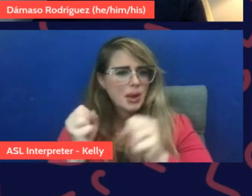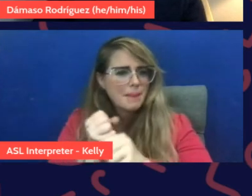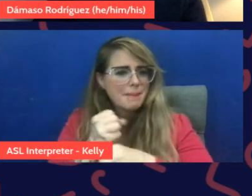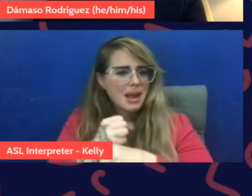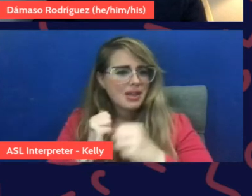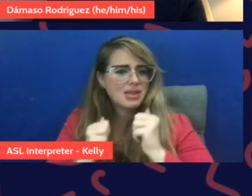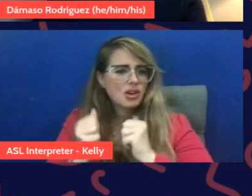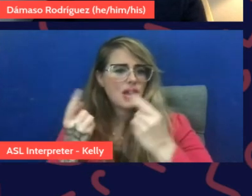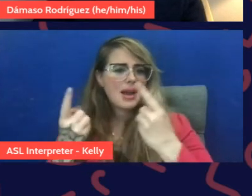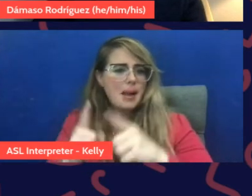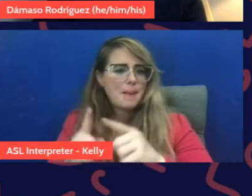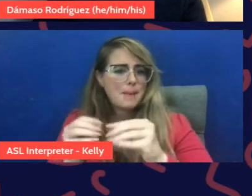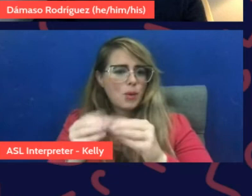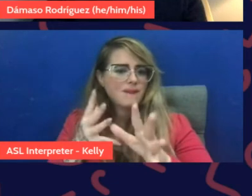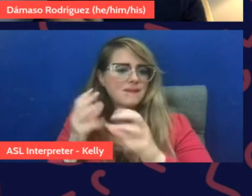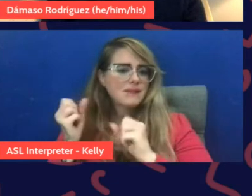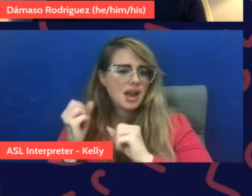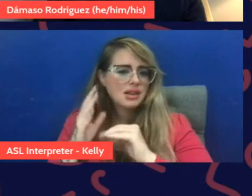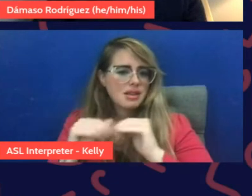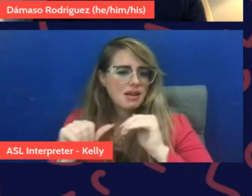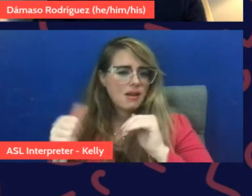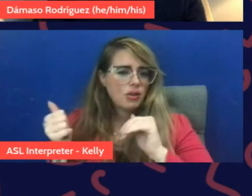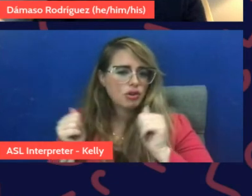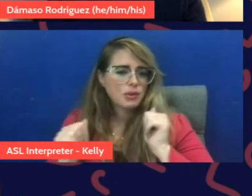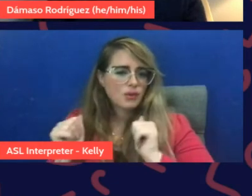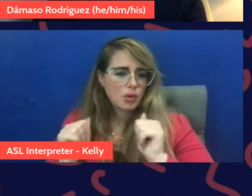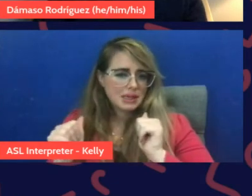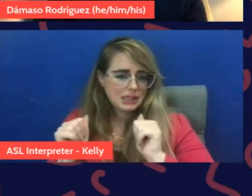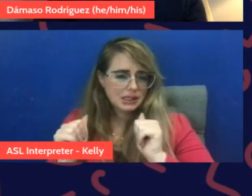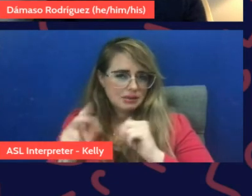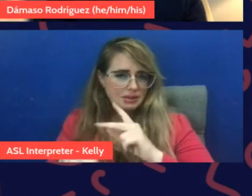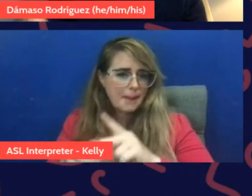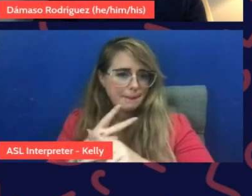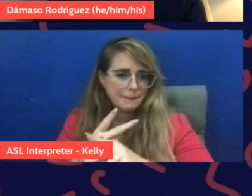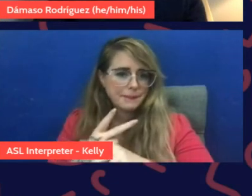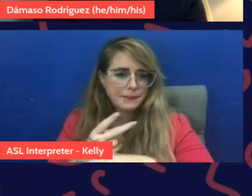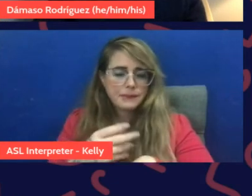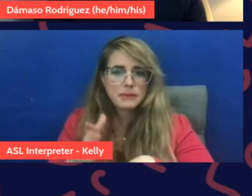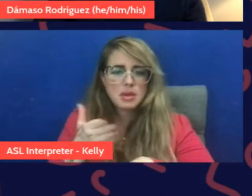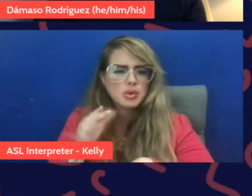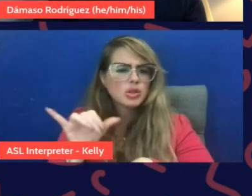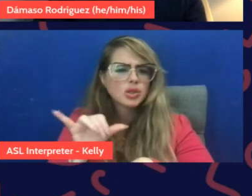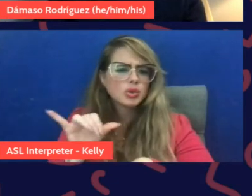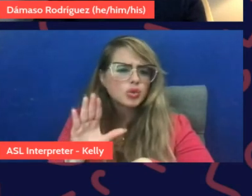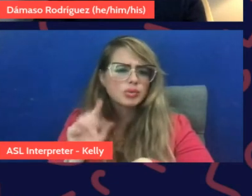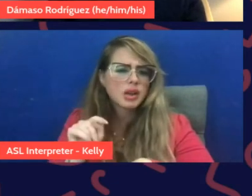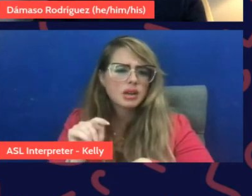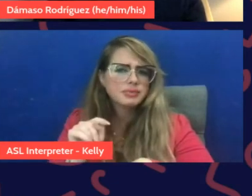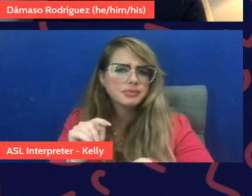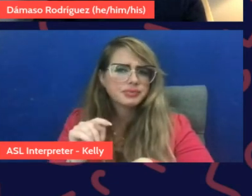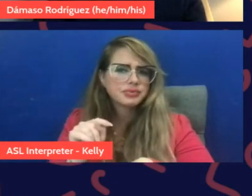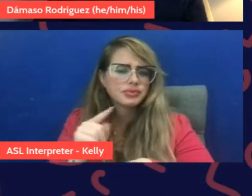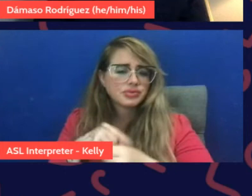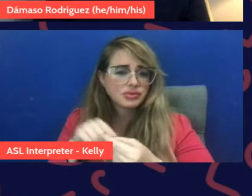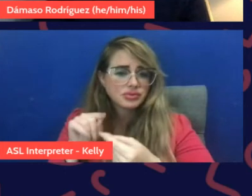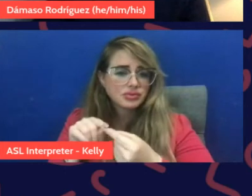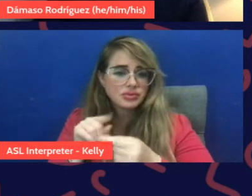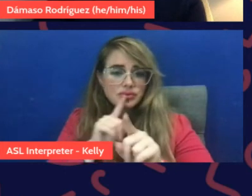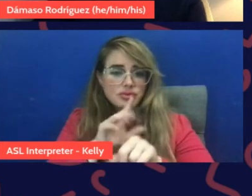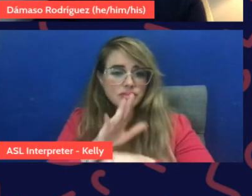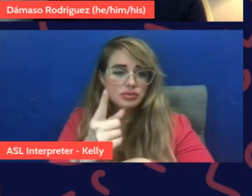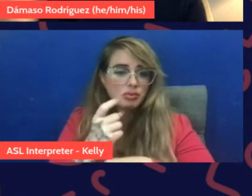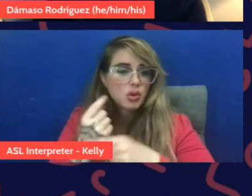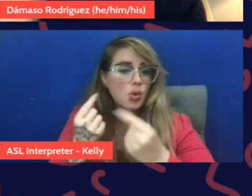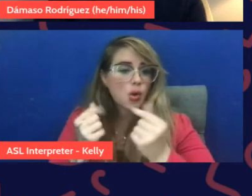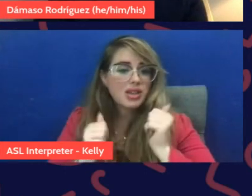than other performance mediums. I mean, music too, but specific to that question about what can theater